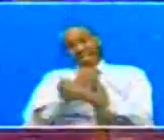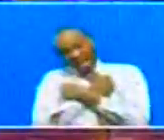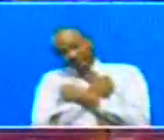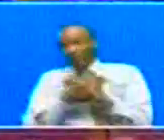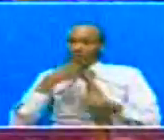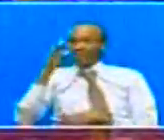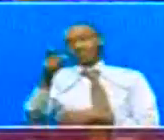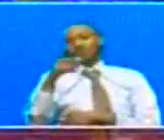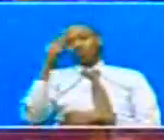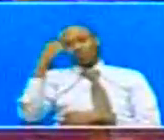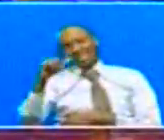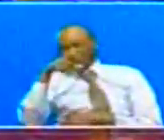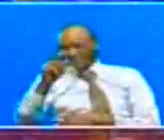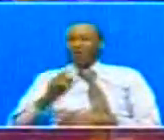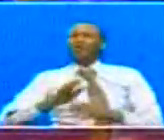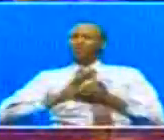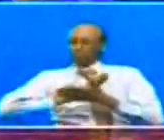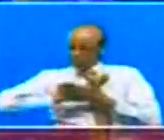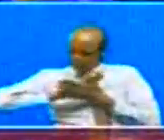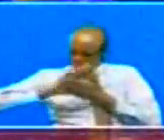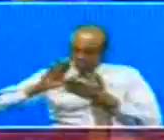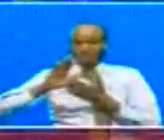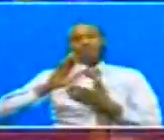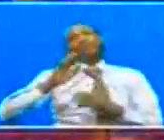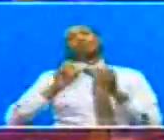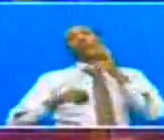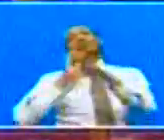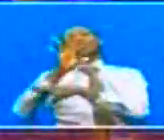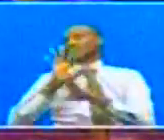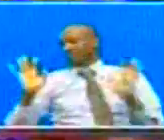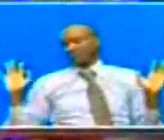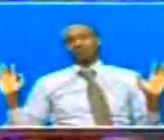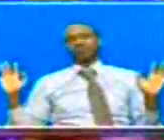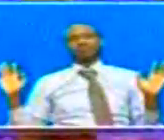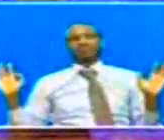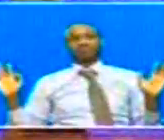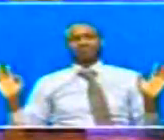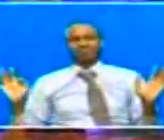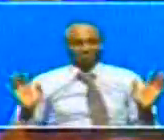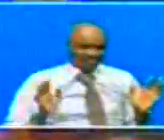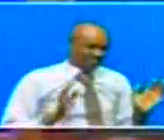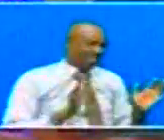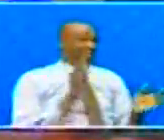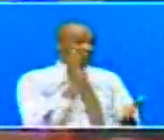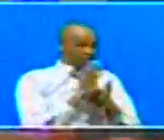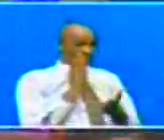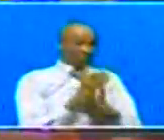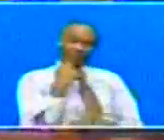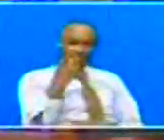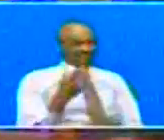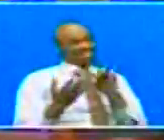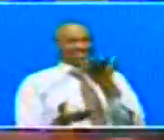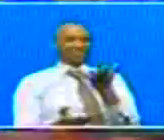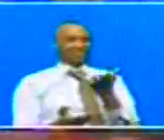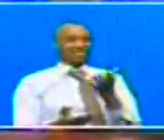him, Tony Gachoka is pure box office. No, look, I really, Jeff, you bring me out of